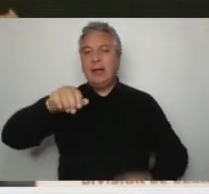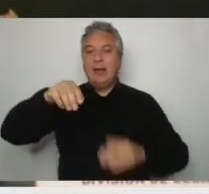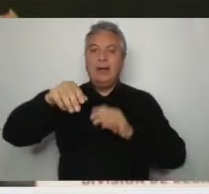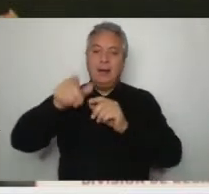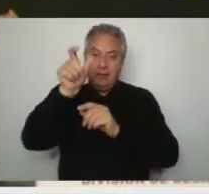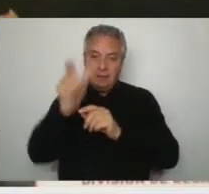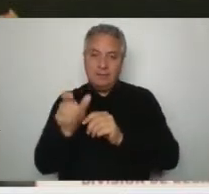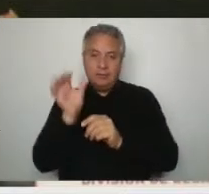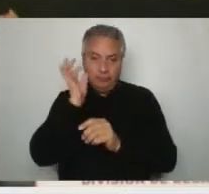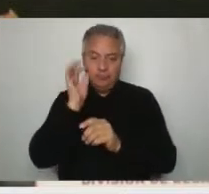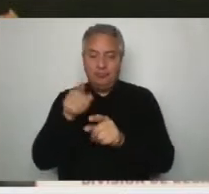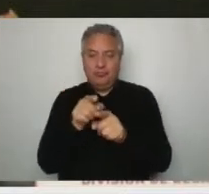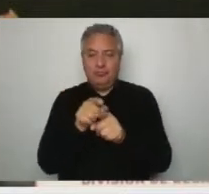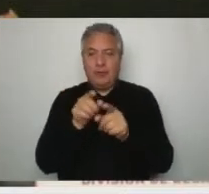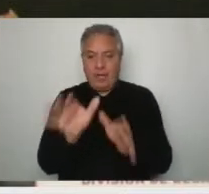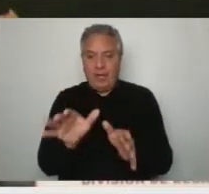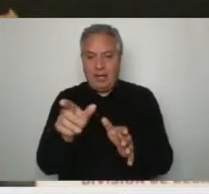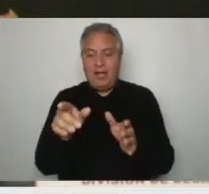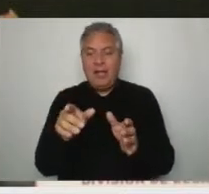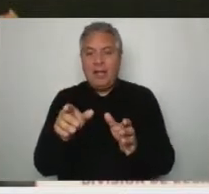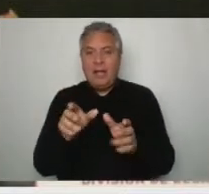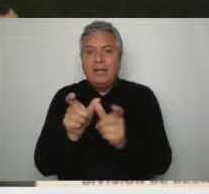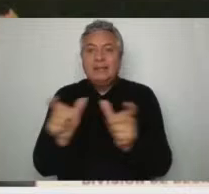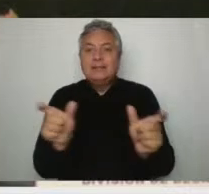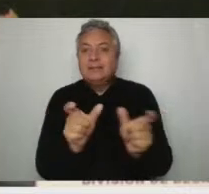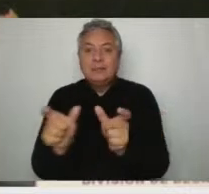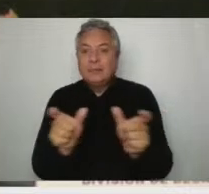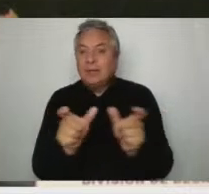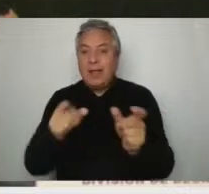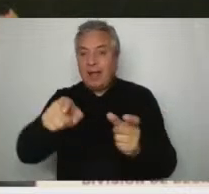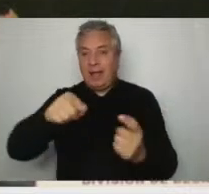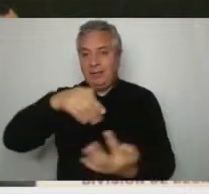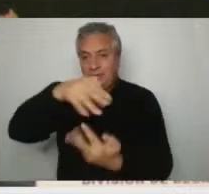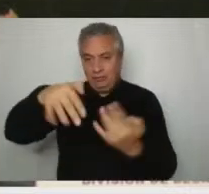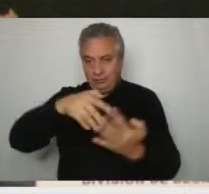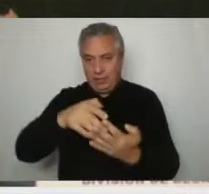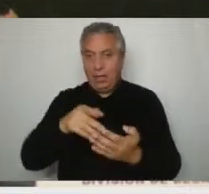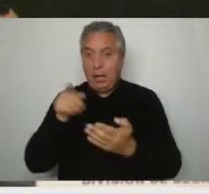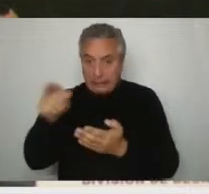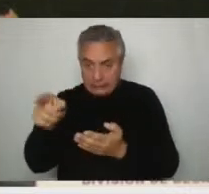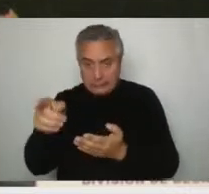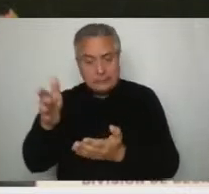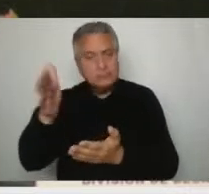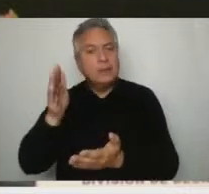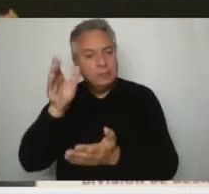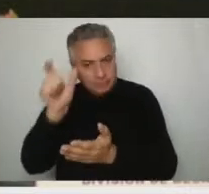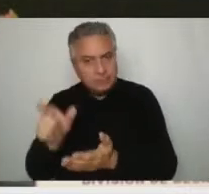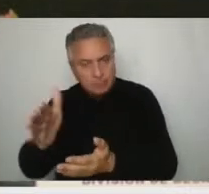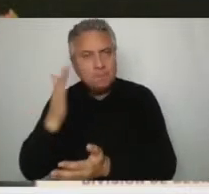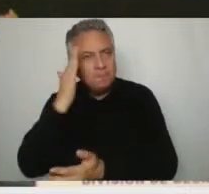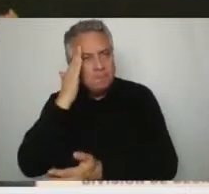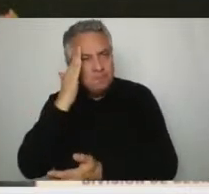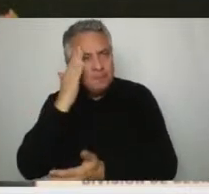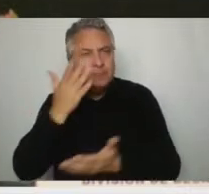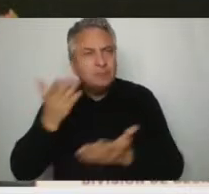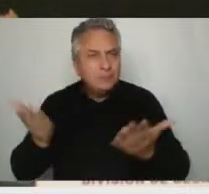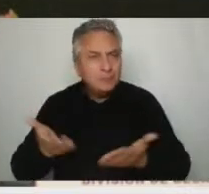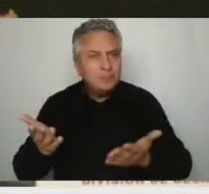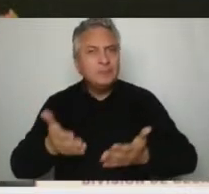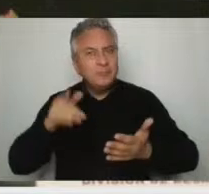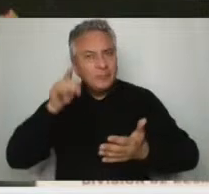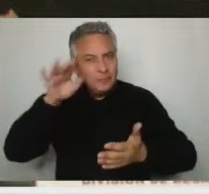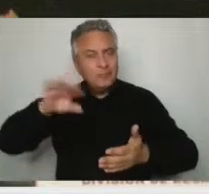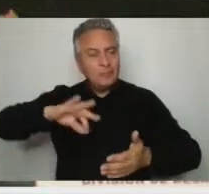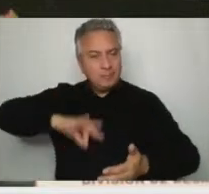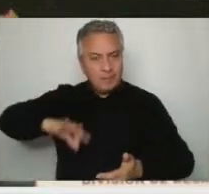General of the International Organization for Social Security. She has a presentation that invites us to reflect upon pension systems and